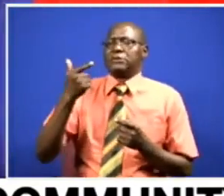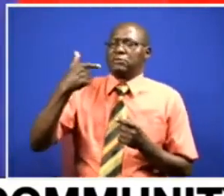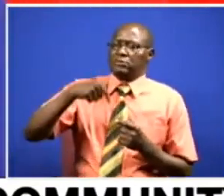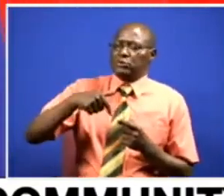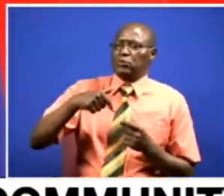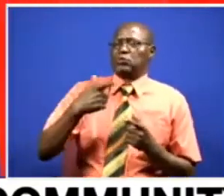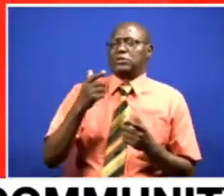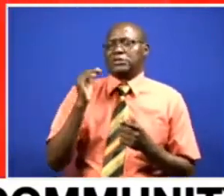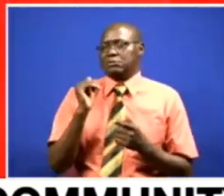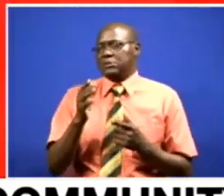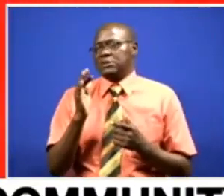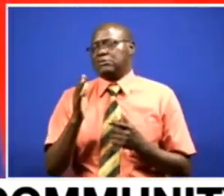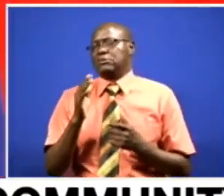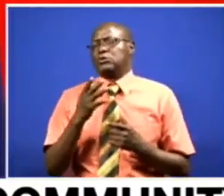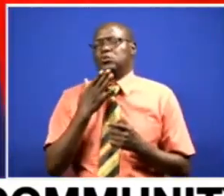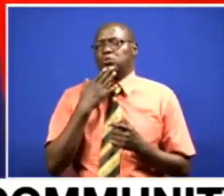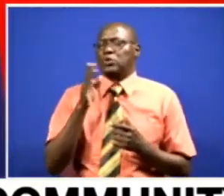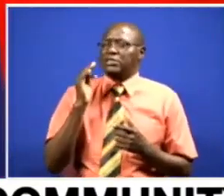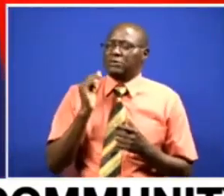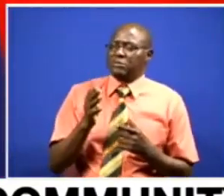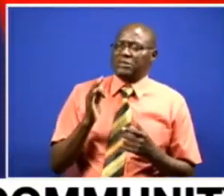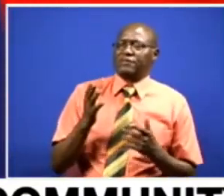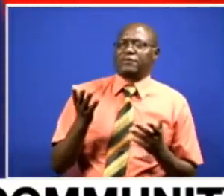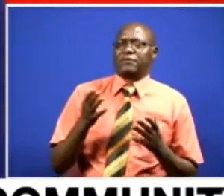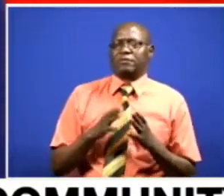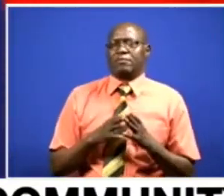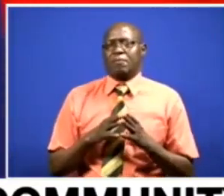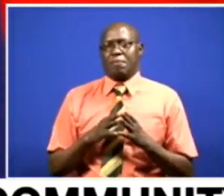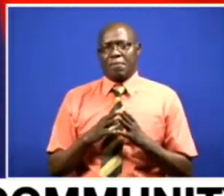diesel, bei ya sukari,